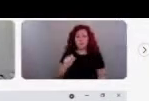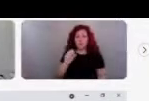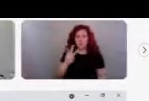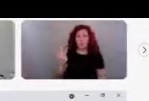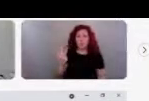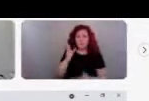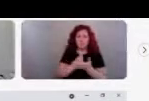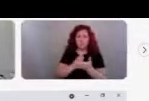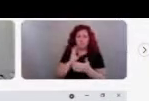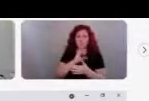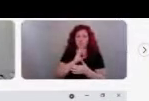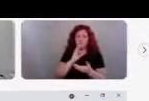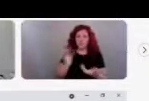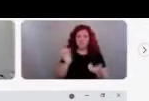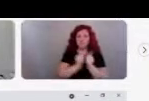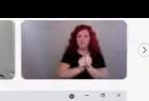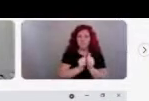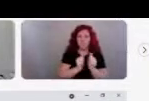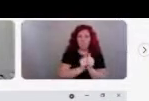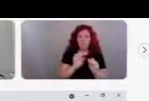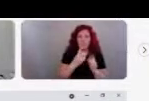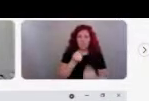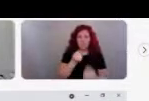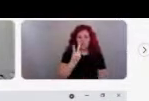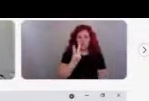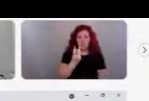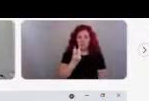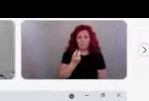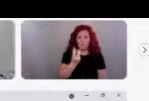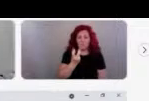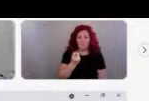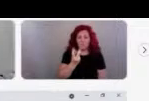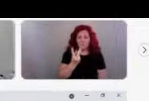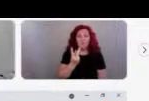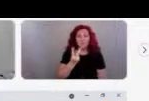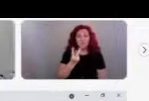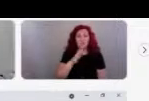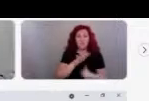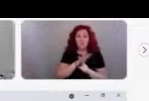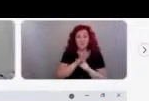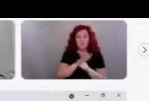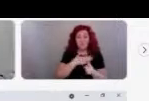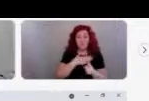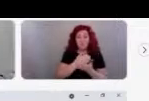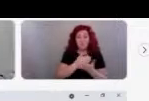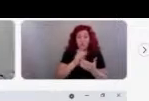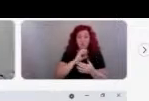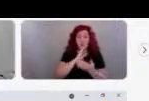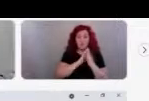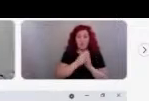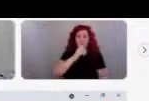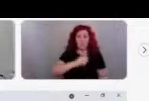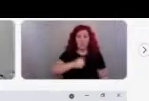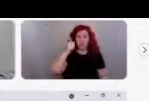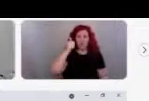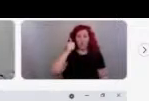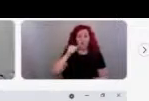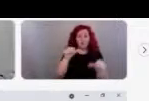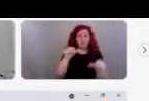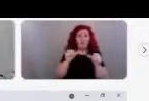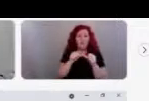chandler combined with district 12. the population in my part of chandler is aging and the area includes the